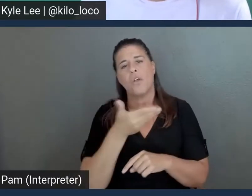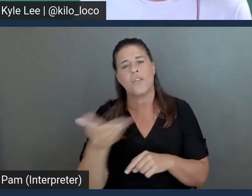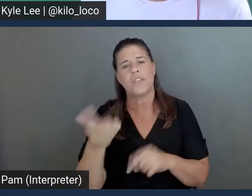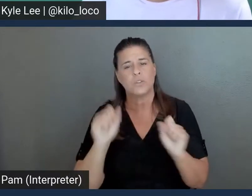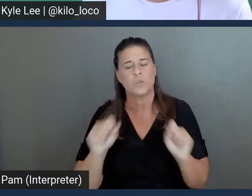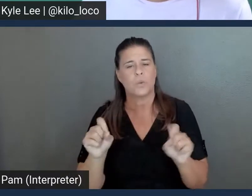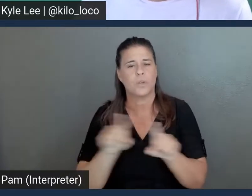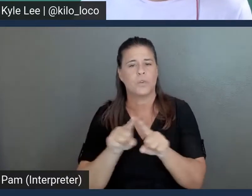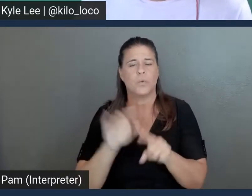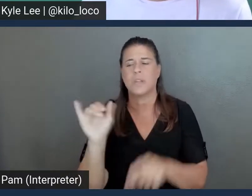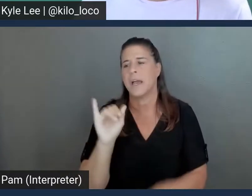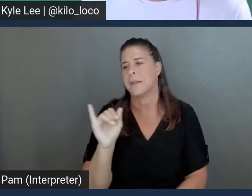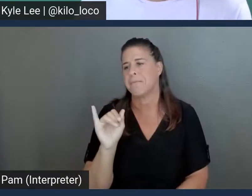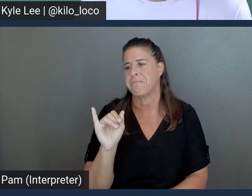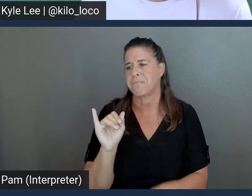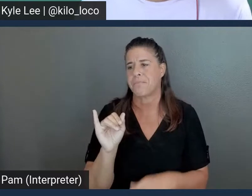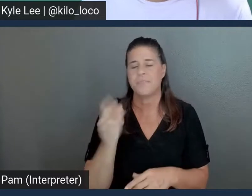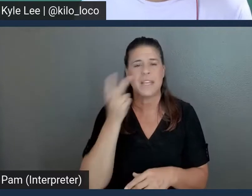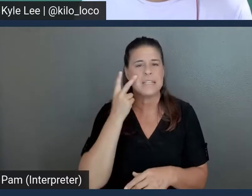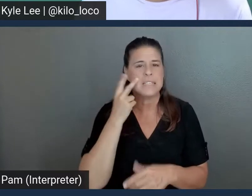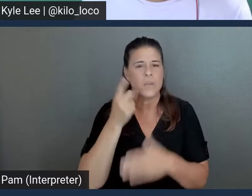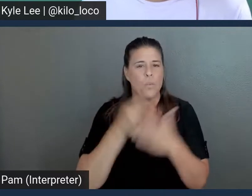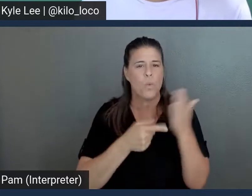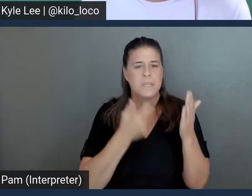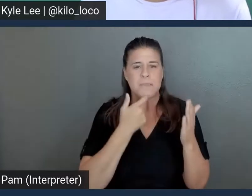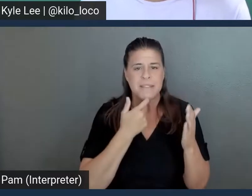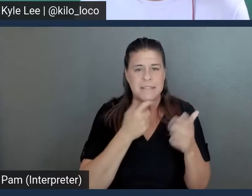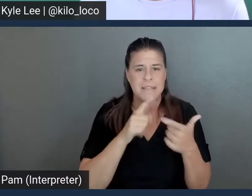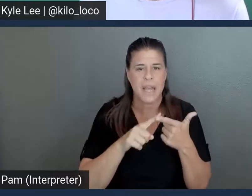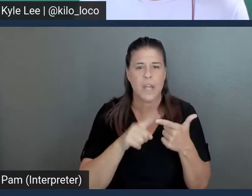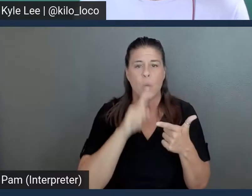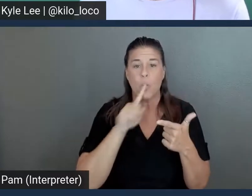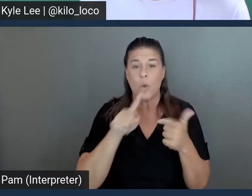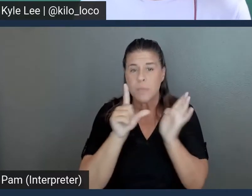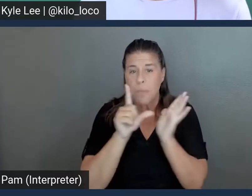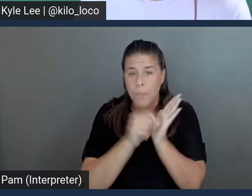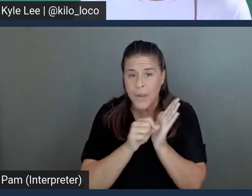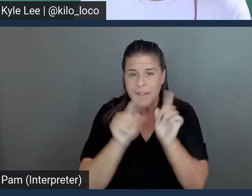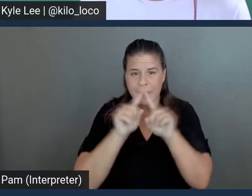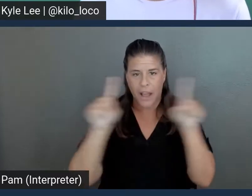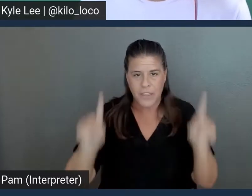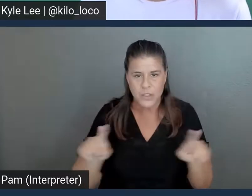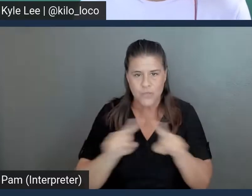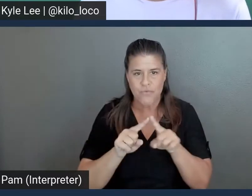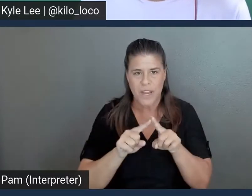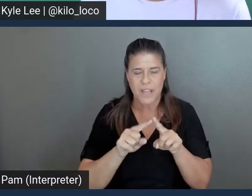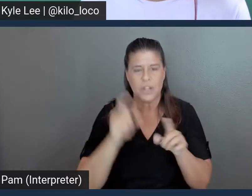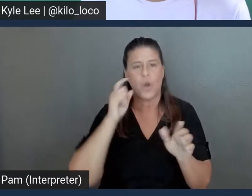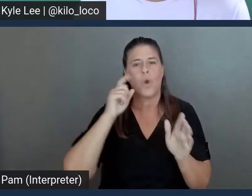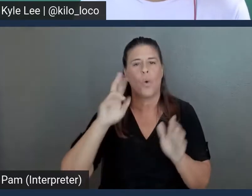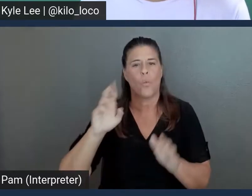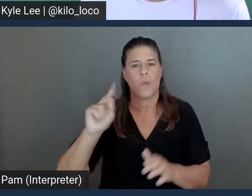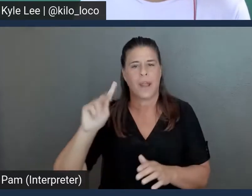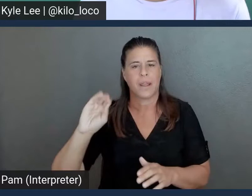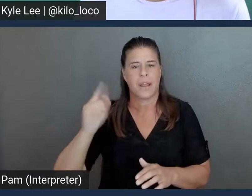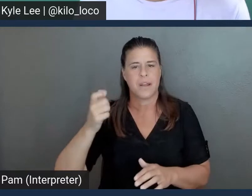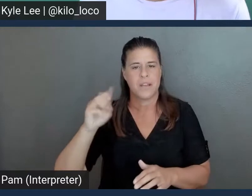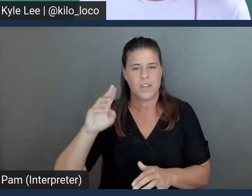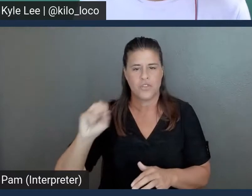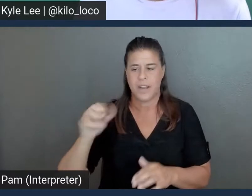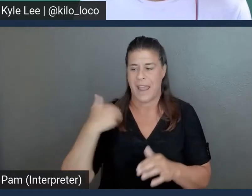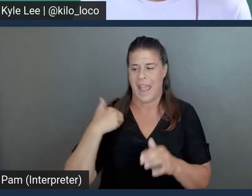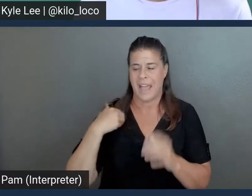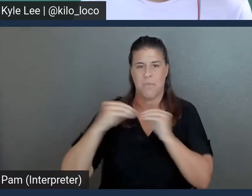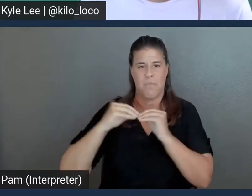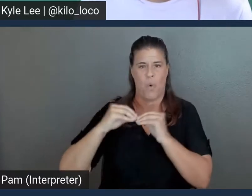also do, such as look at what's being said, look at what's actually printed on the screen. So Rekognition has more APIs that we're